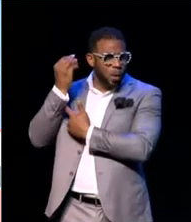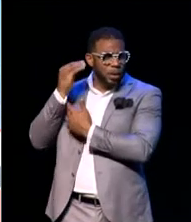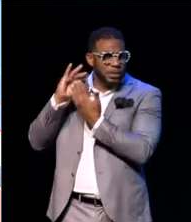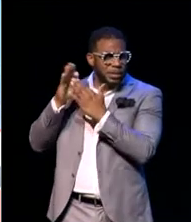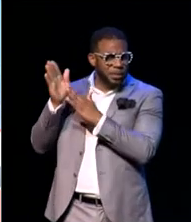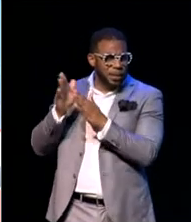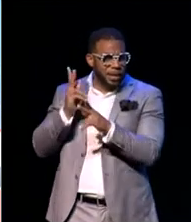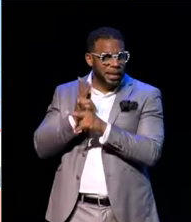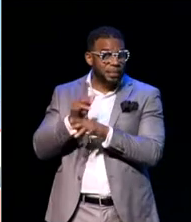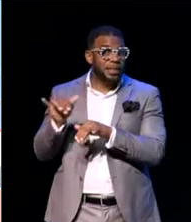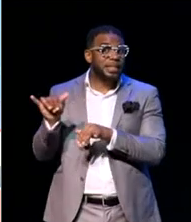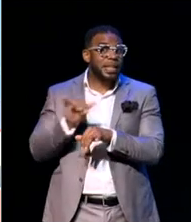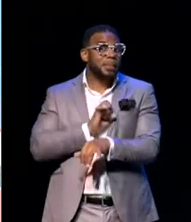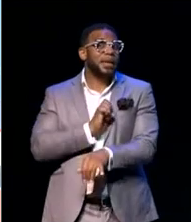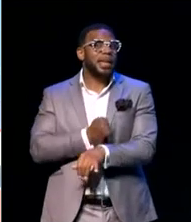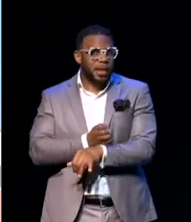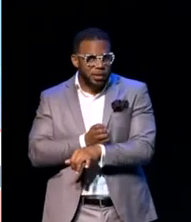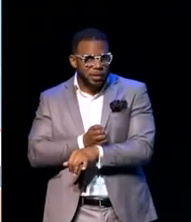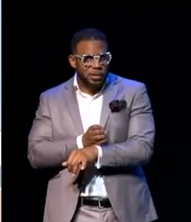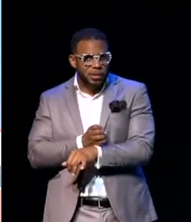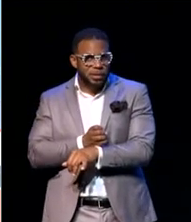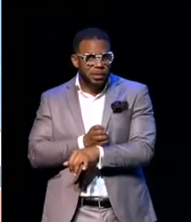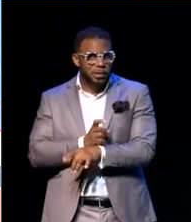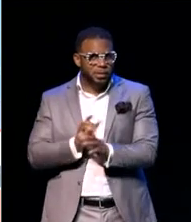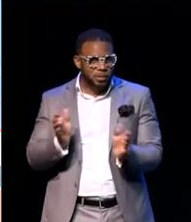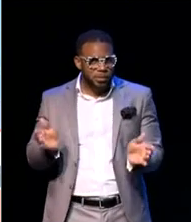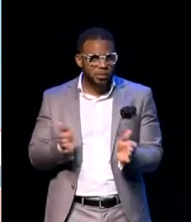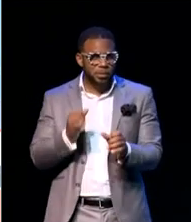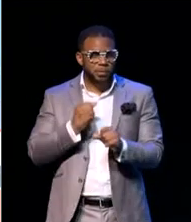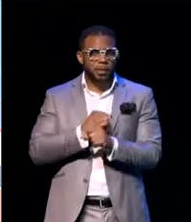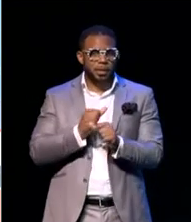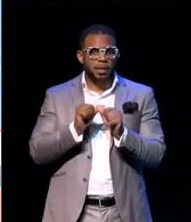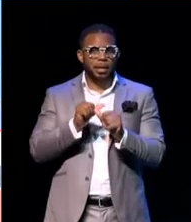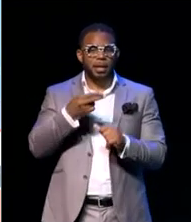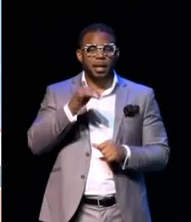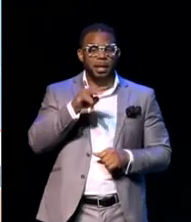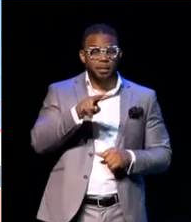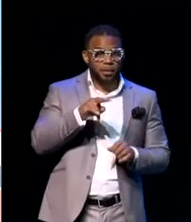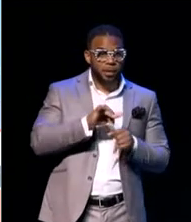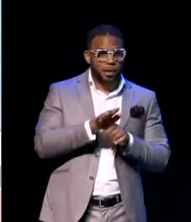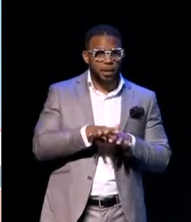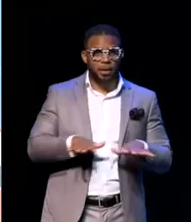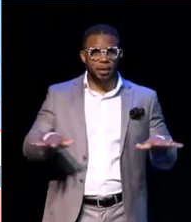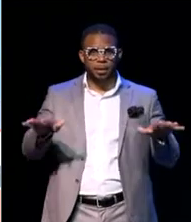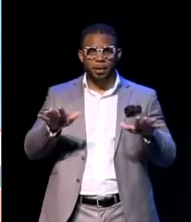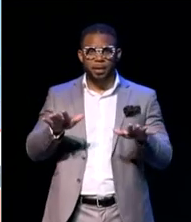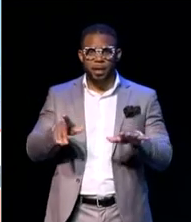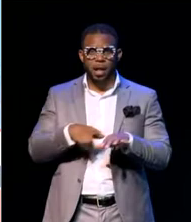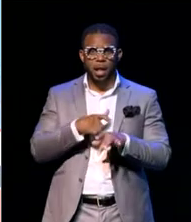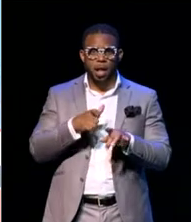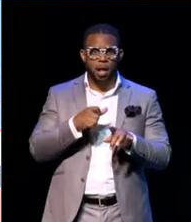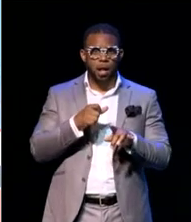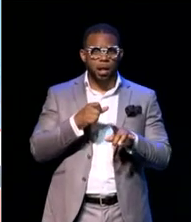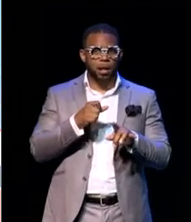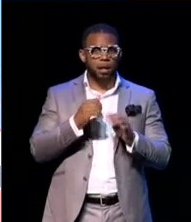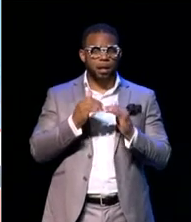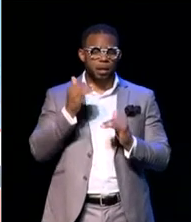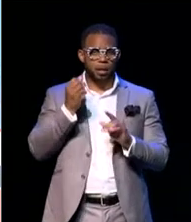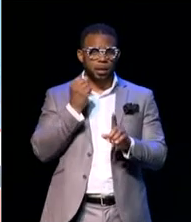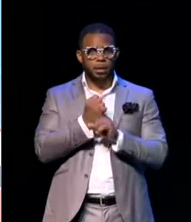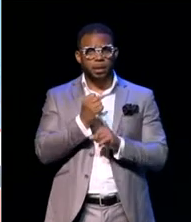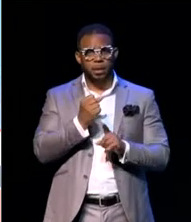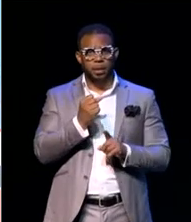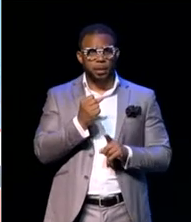plan to keep the same energy to fight the continuing HIV epidemic that largely and